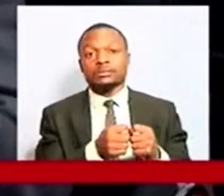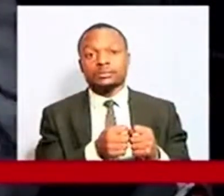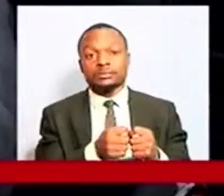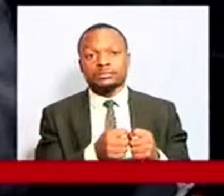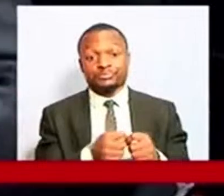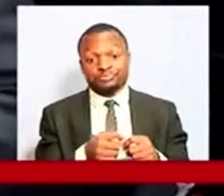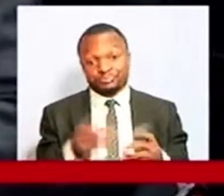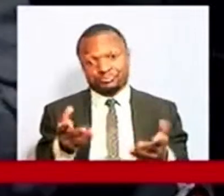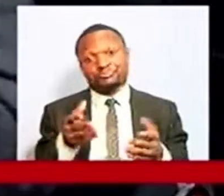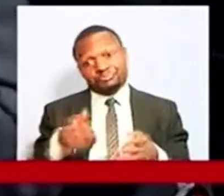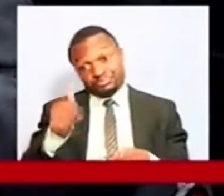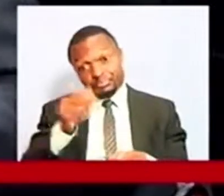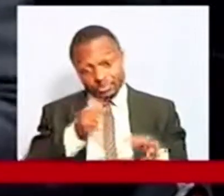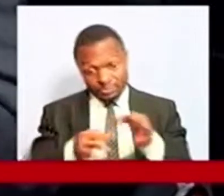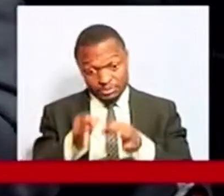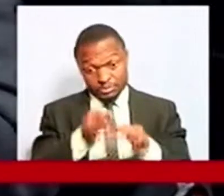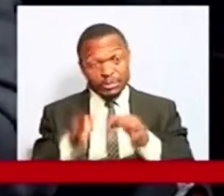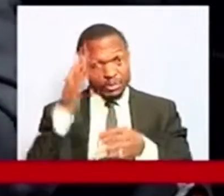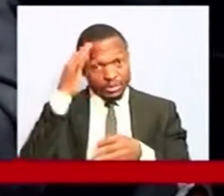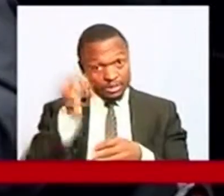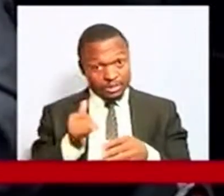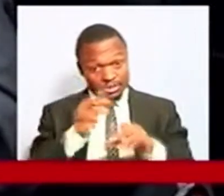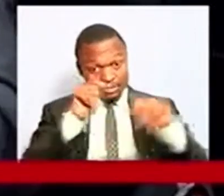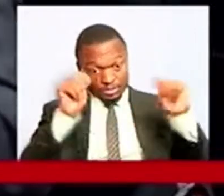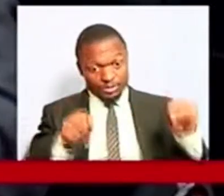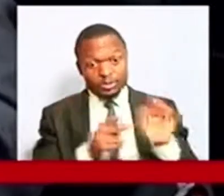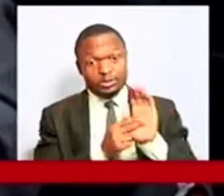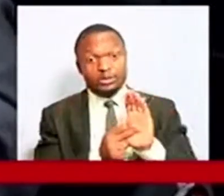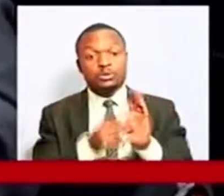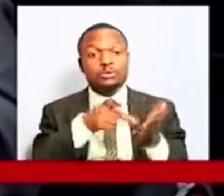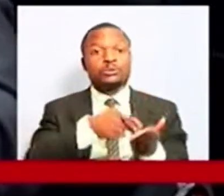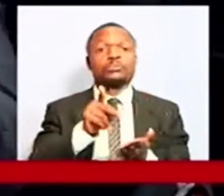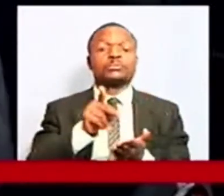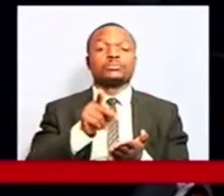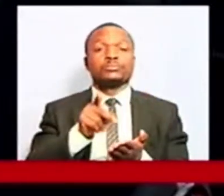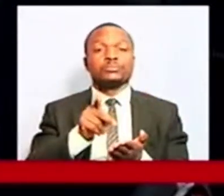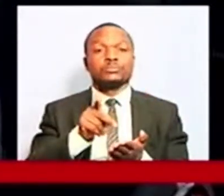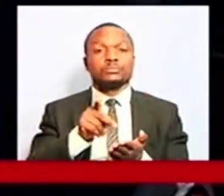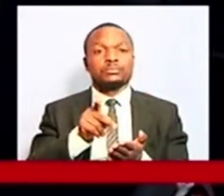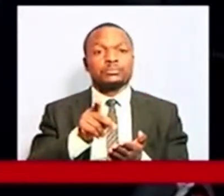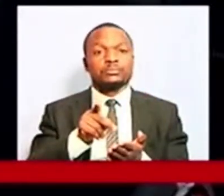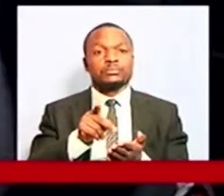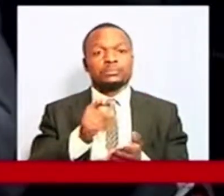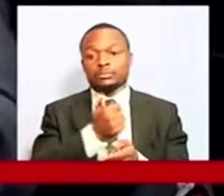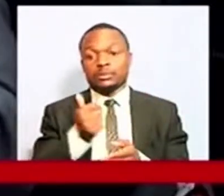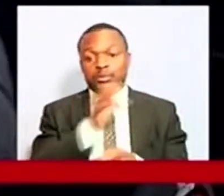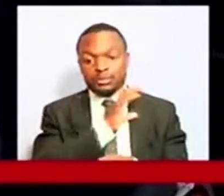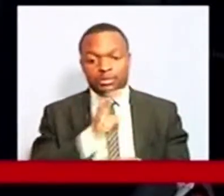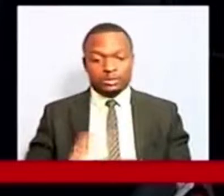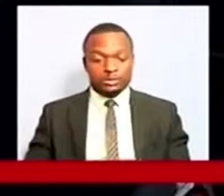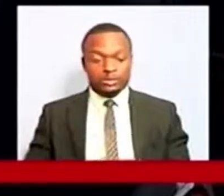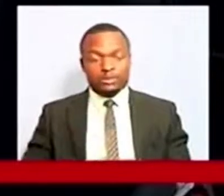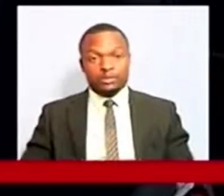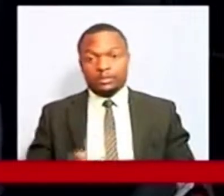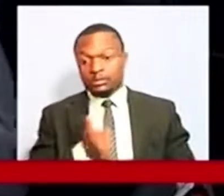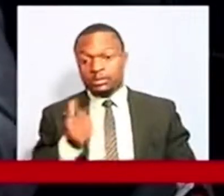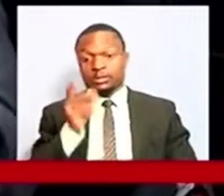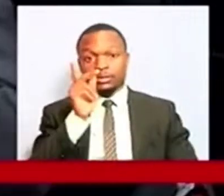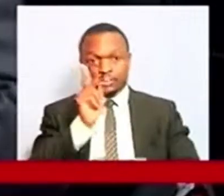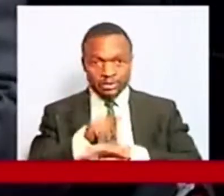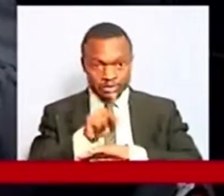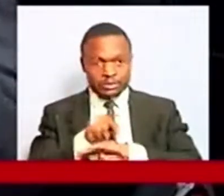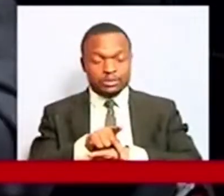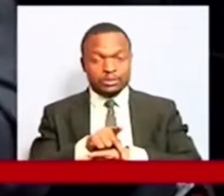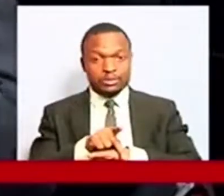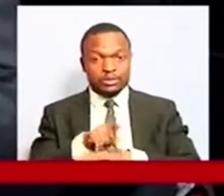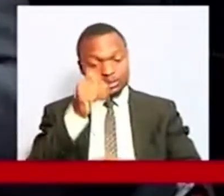anyway, you can explain why on the ledgers you are showing payments to certain contractors or to certain projects,